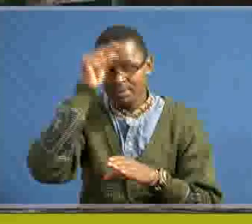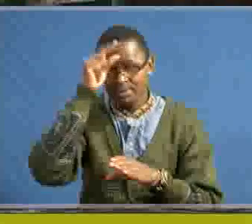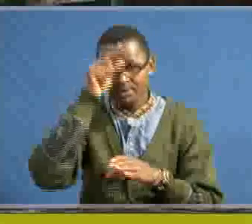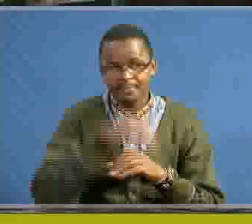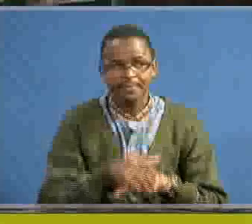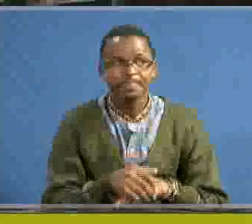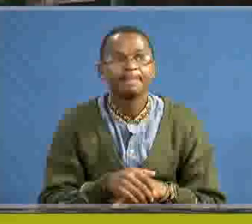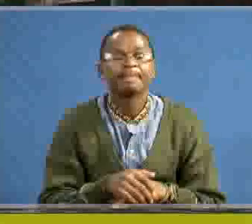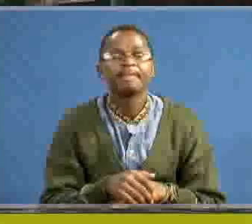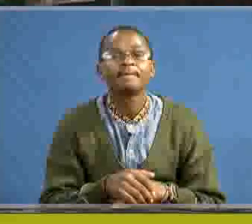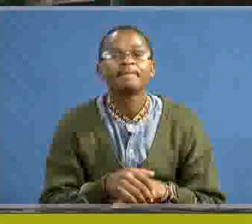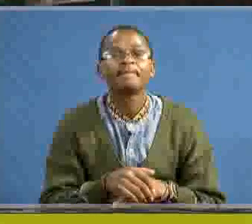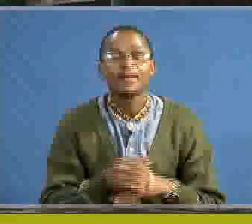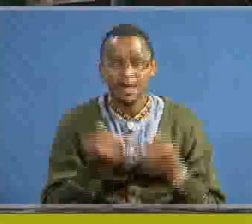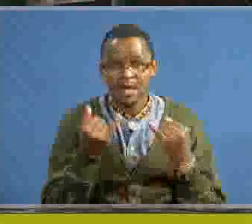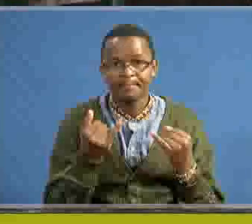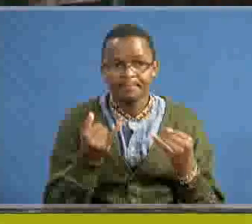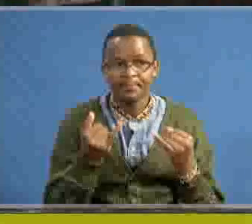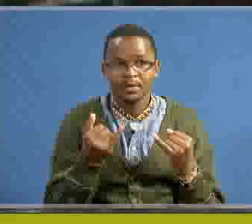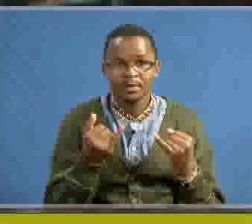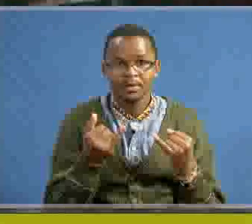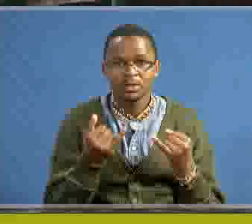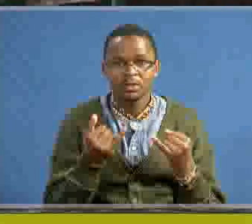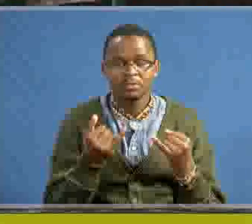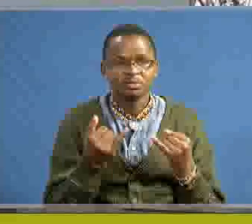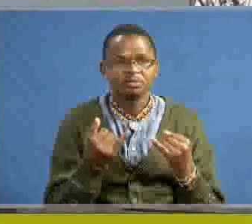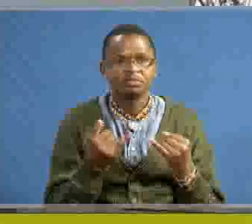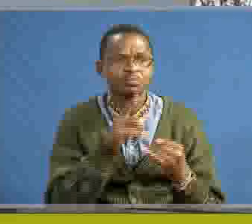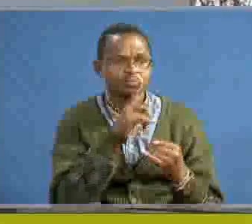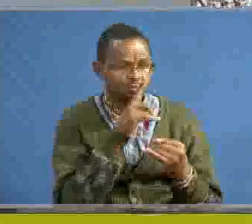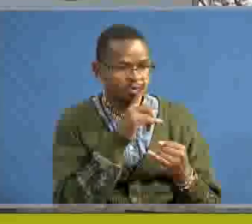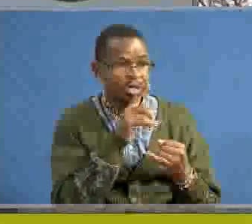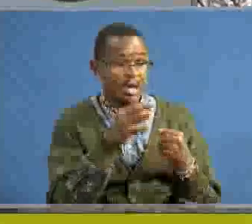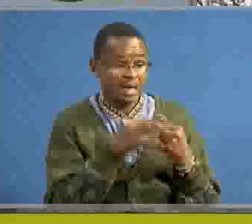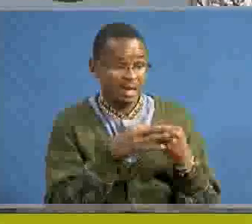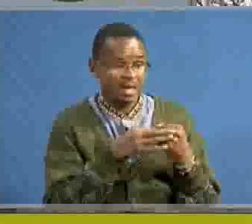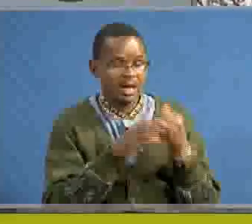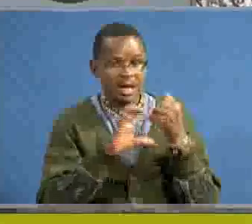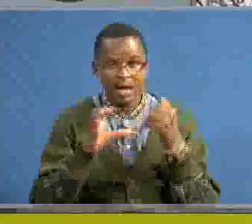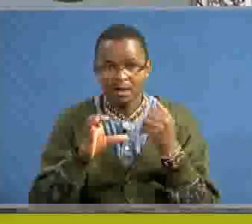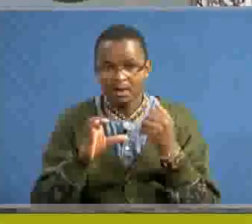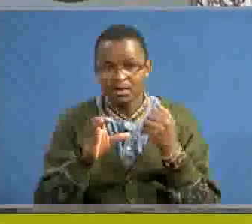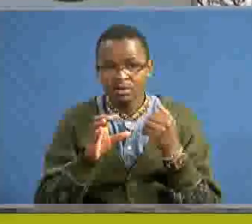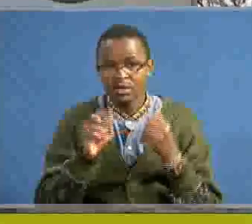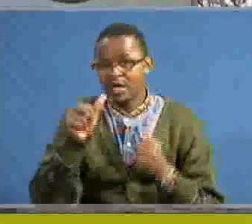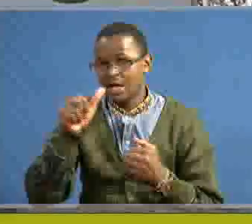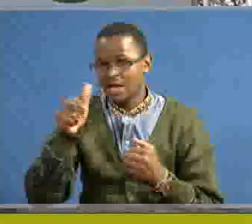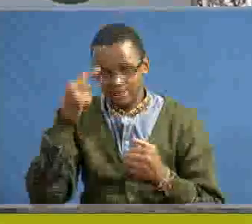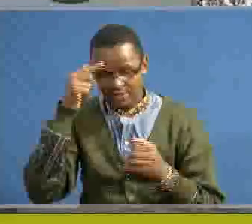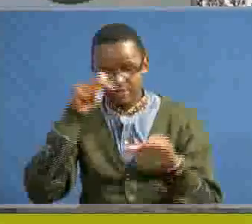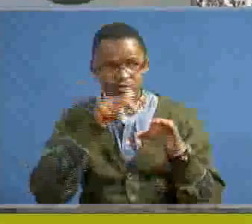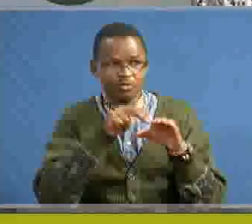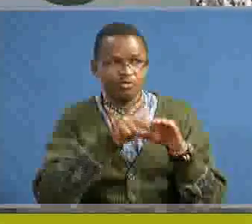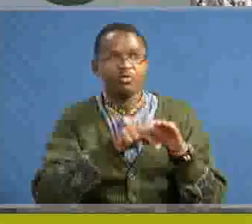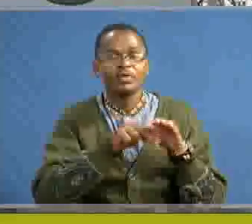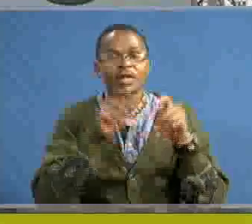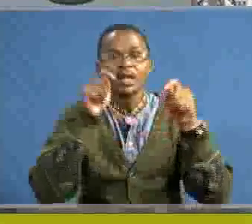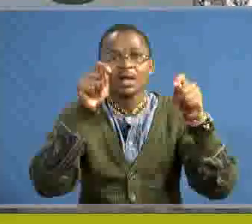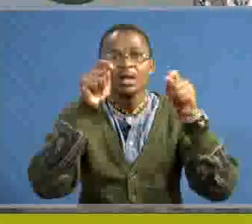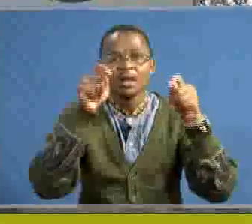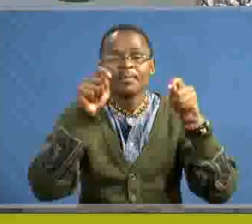know Halima's Elliott etiquette accountant Annie who County senator Kathy Sheran gumiho